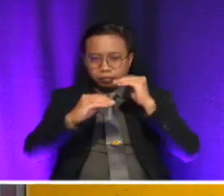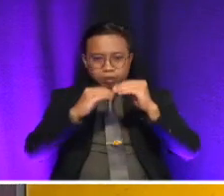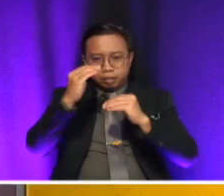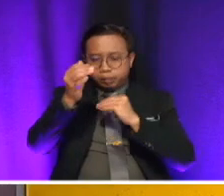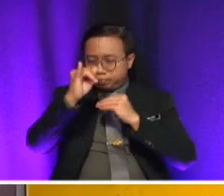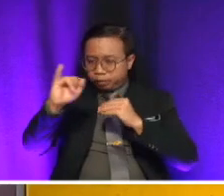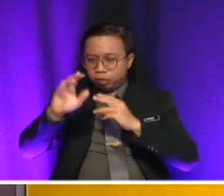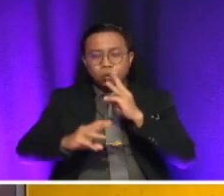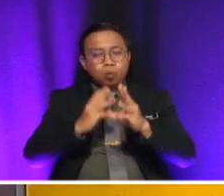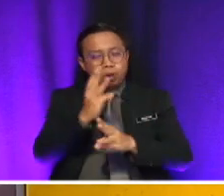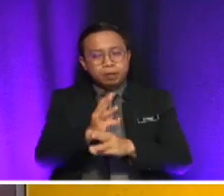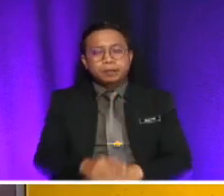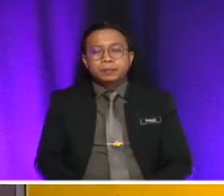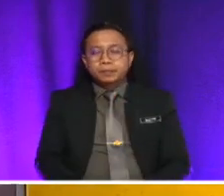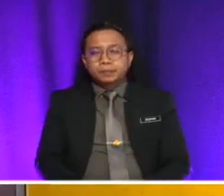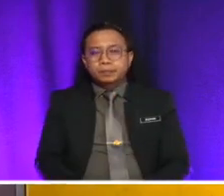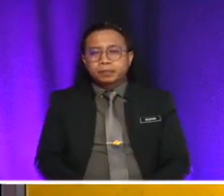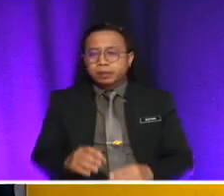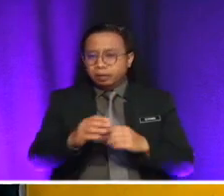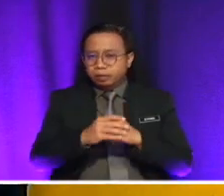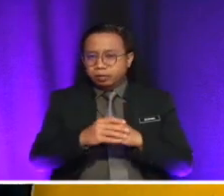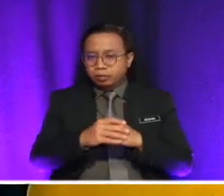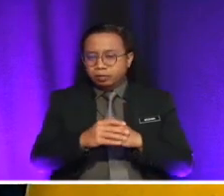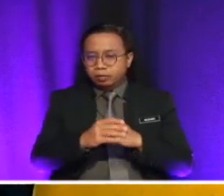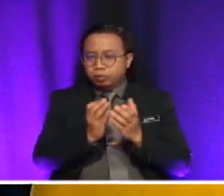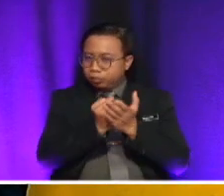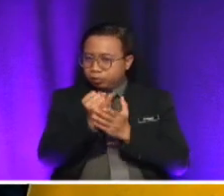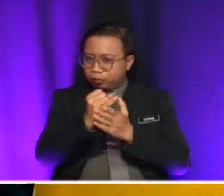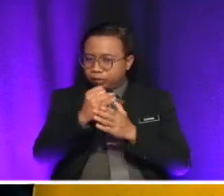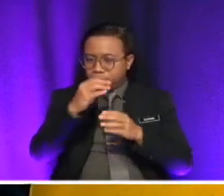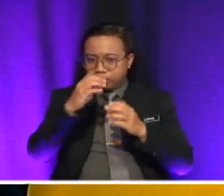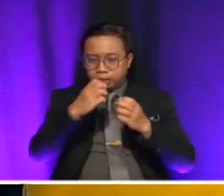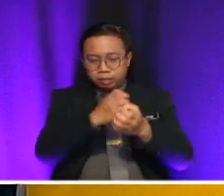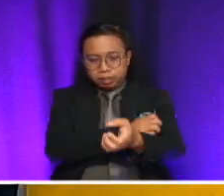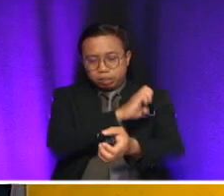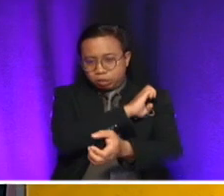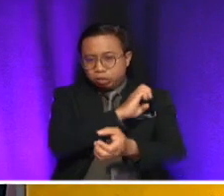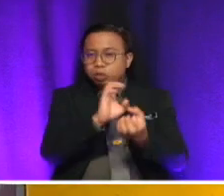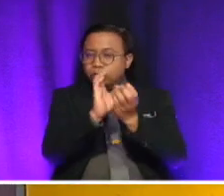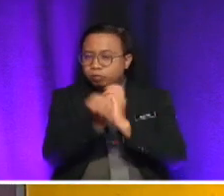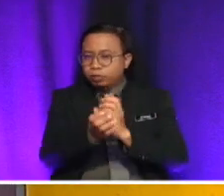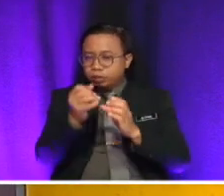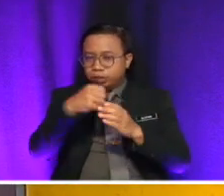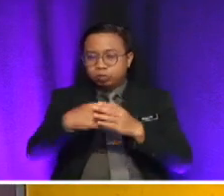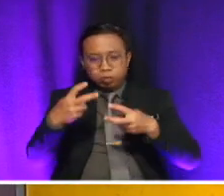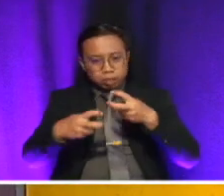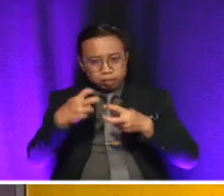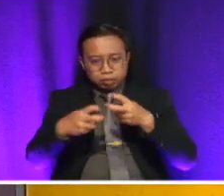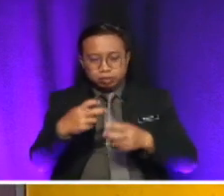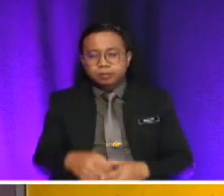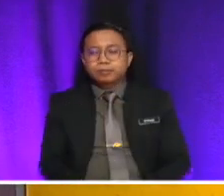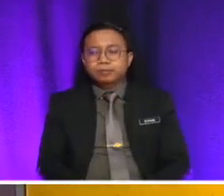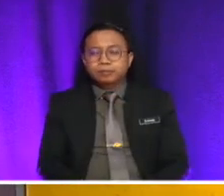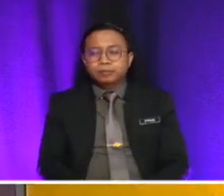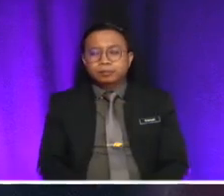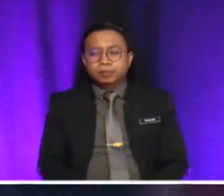there is another solution, though currently on a smaller scale, is kinetic energy, which is converted into electrical energy. All